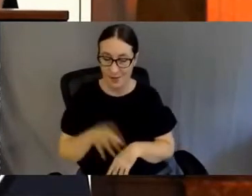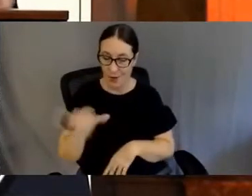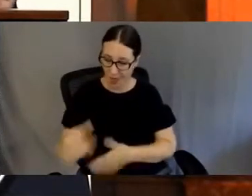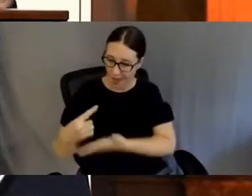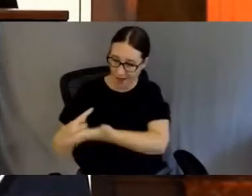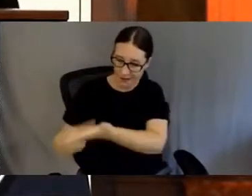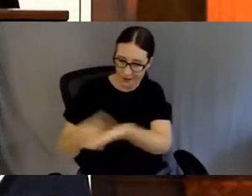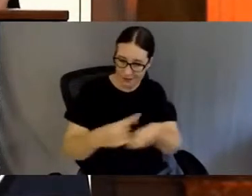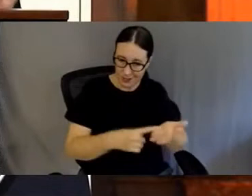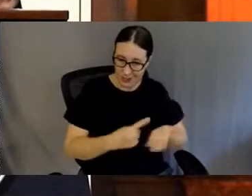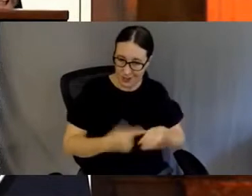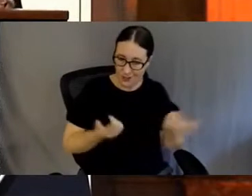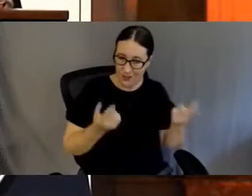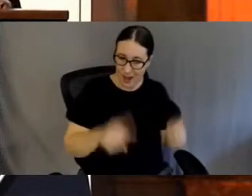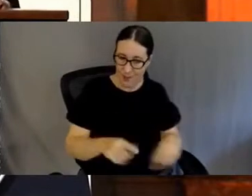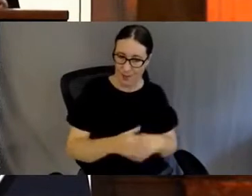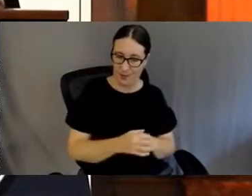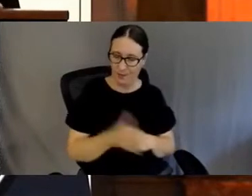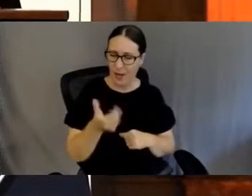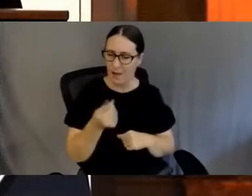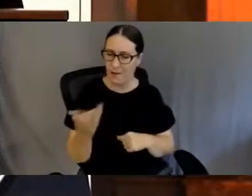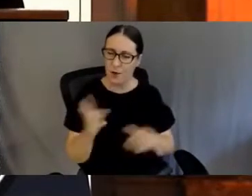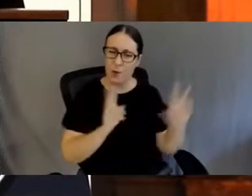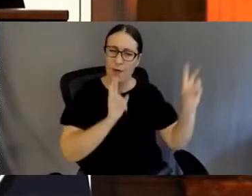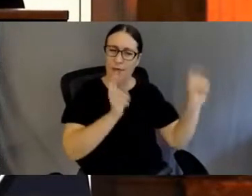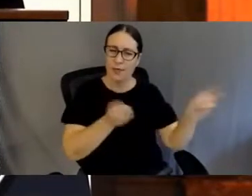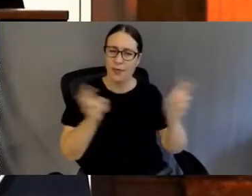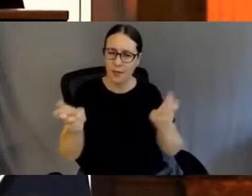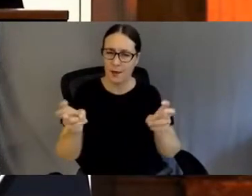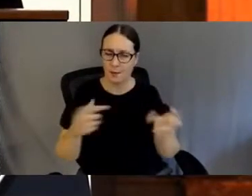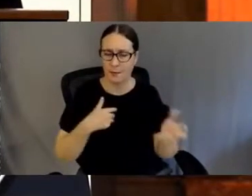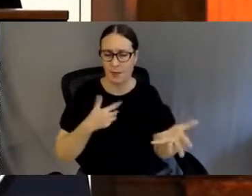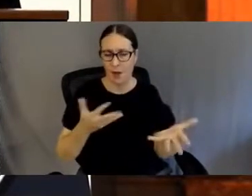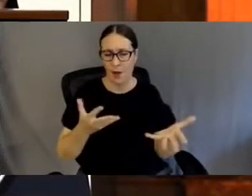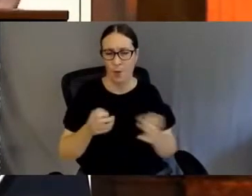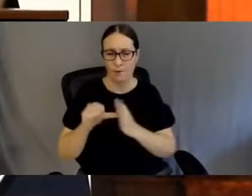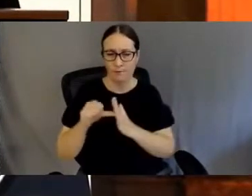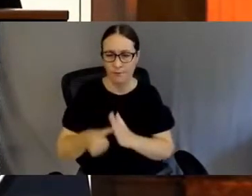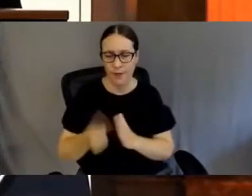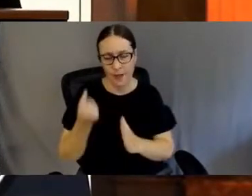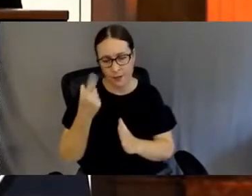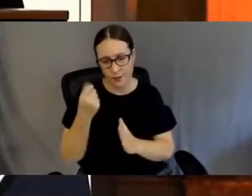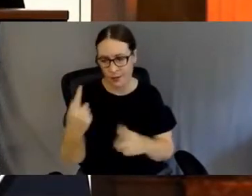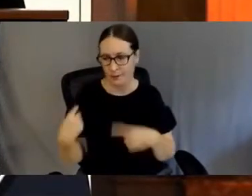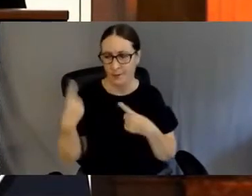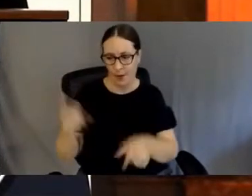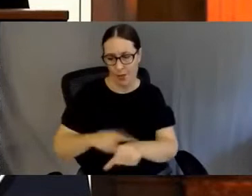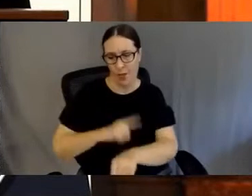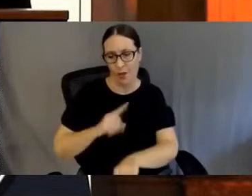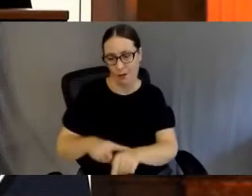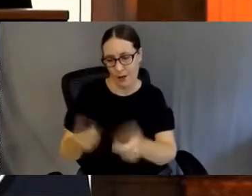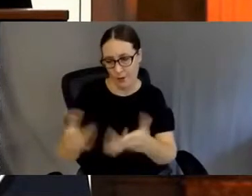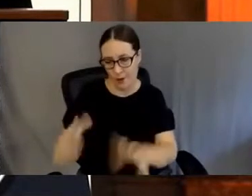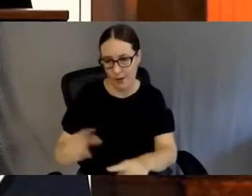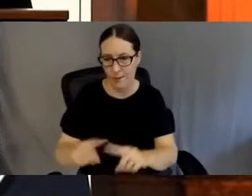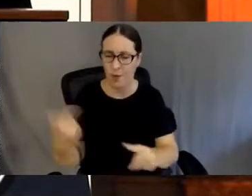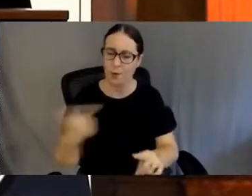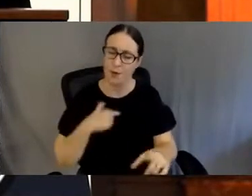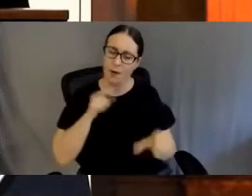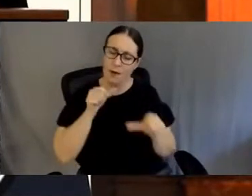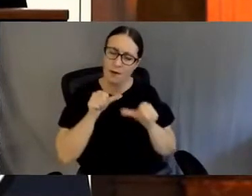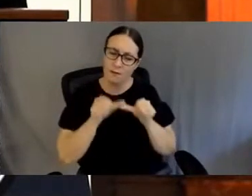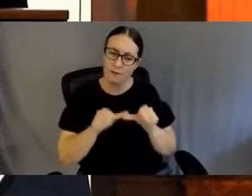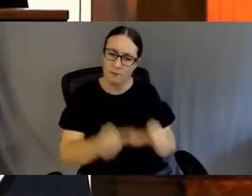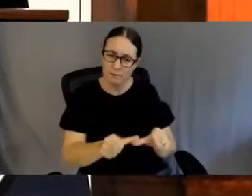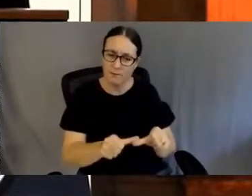there were just some quick themes I just want to quickly note. I know we've had a long day together, but we're committed to continuing these